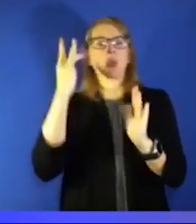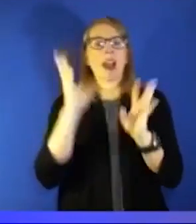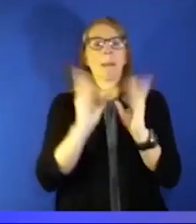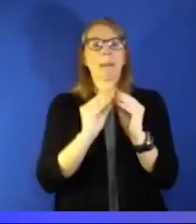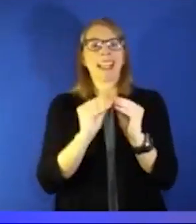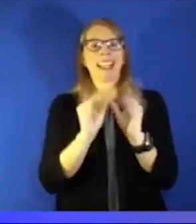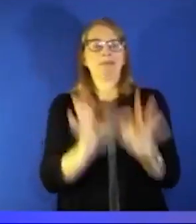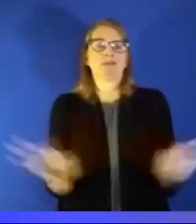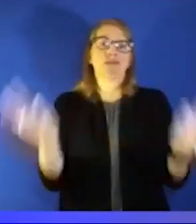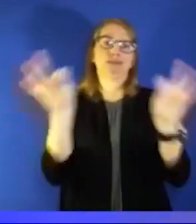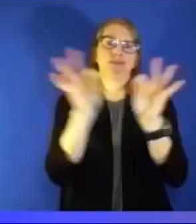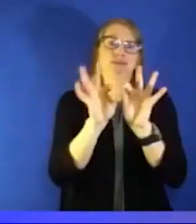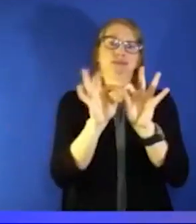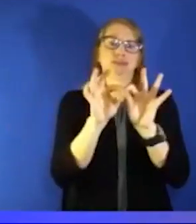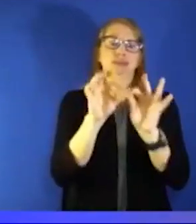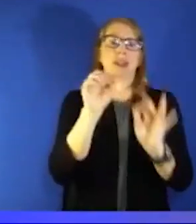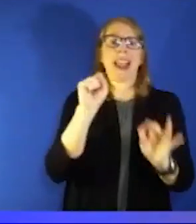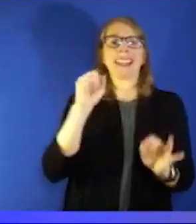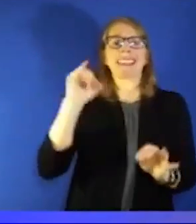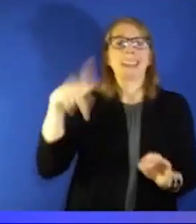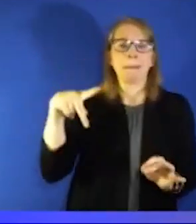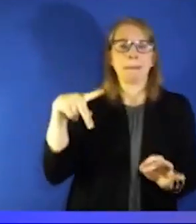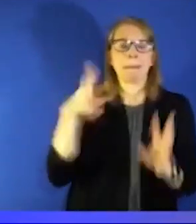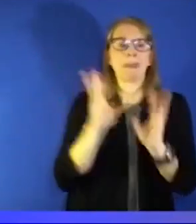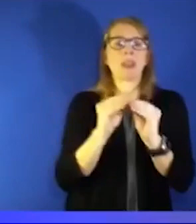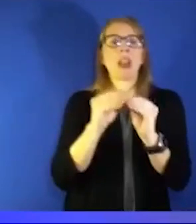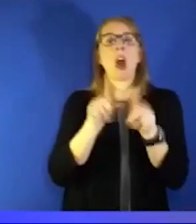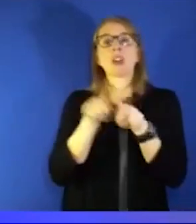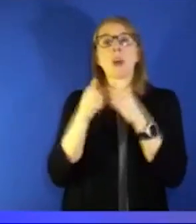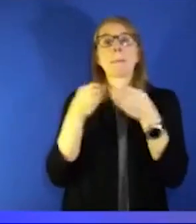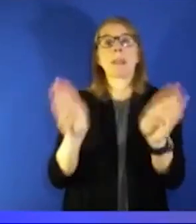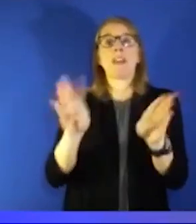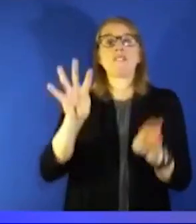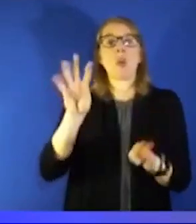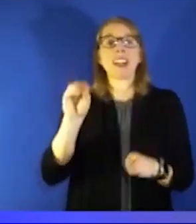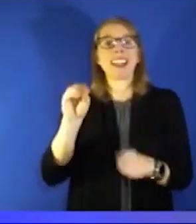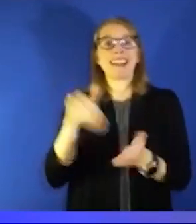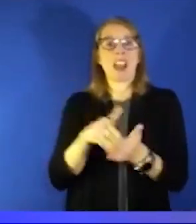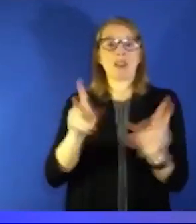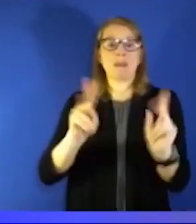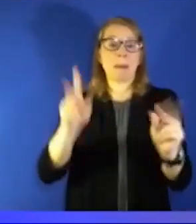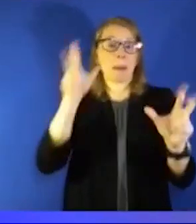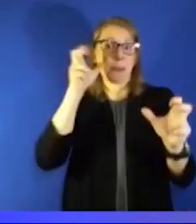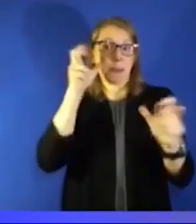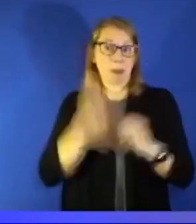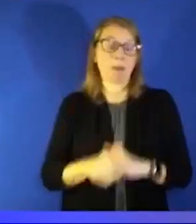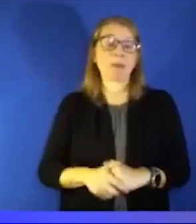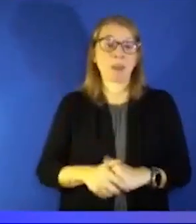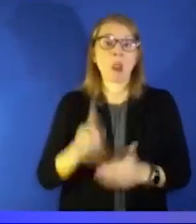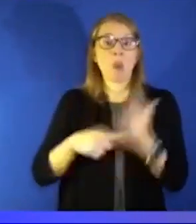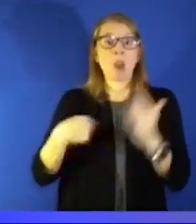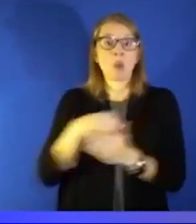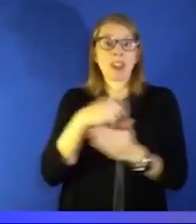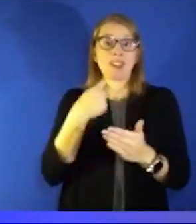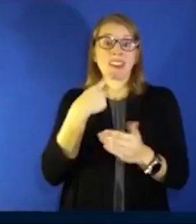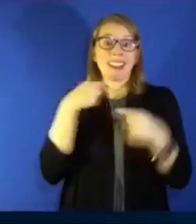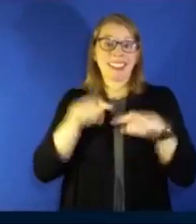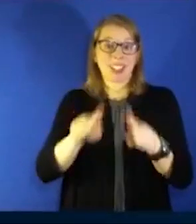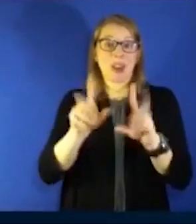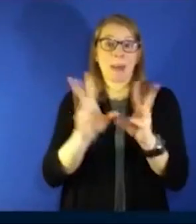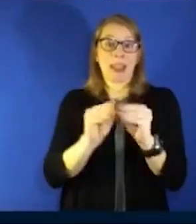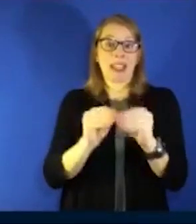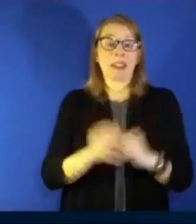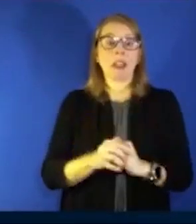important and public as well. We have 40,000 people listening online to what we say in these meetings. So,